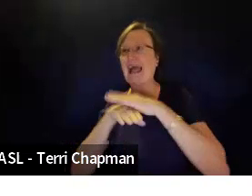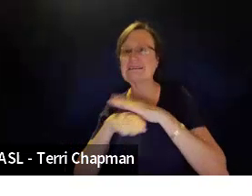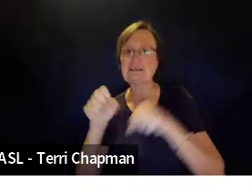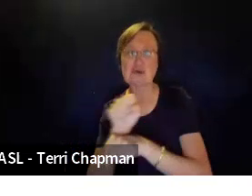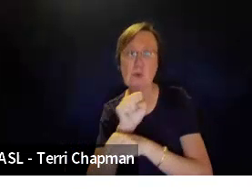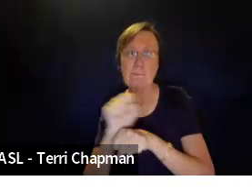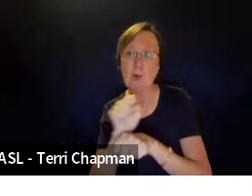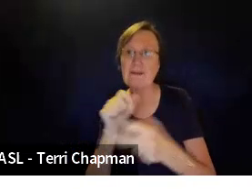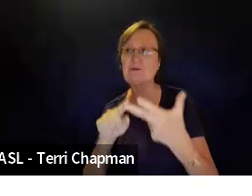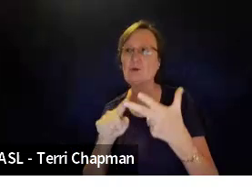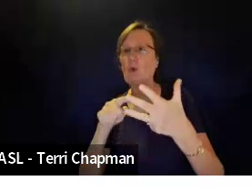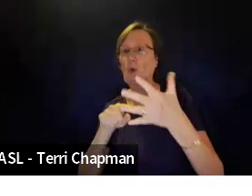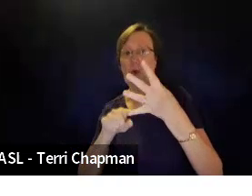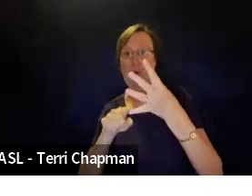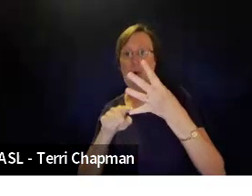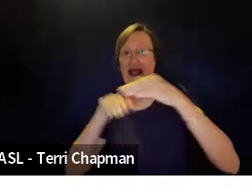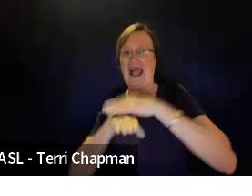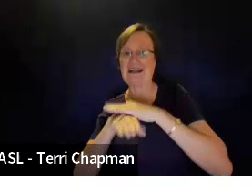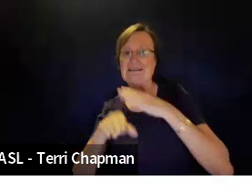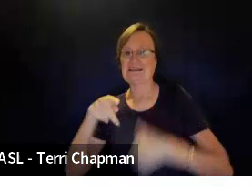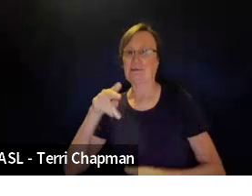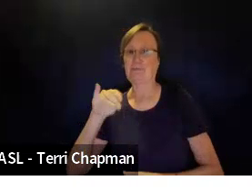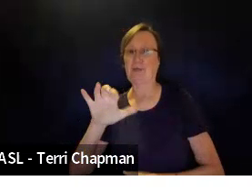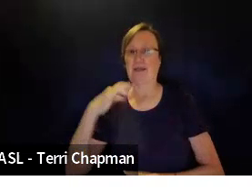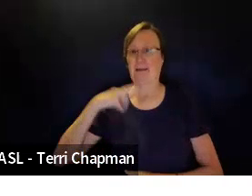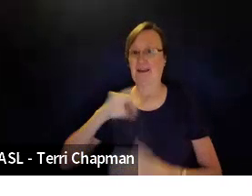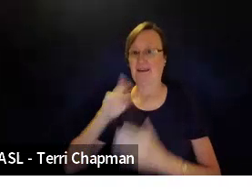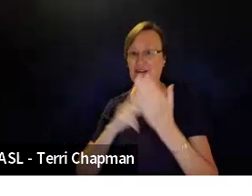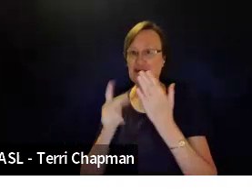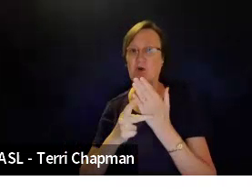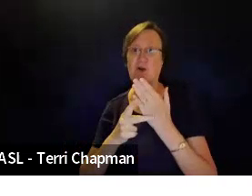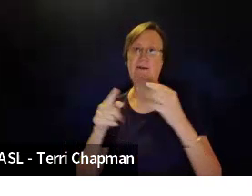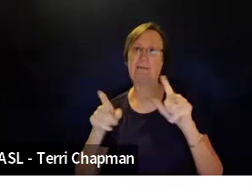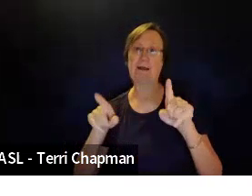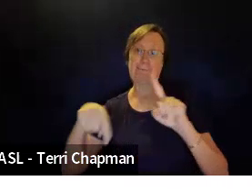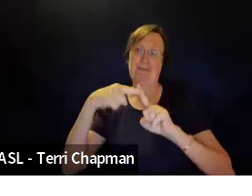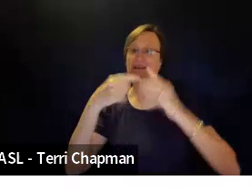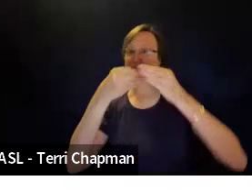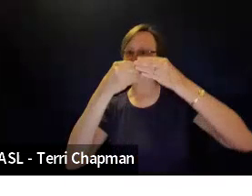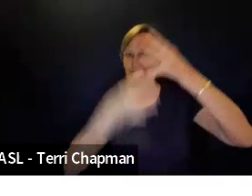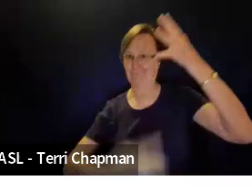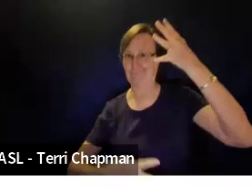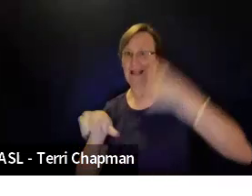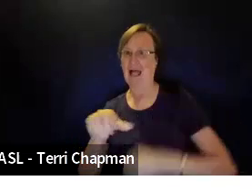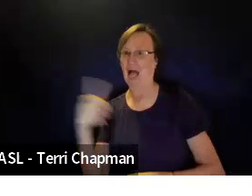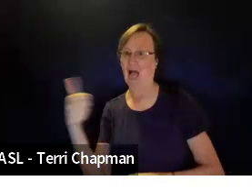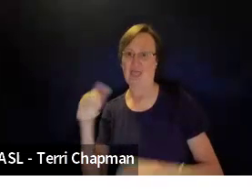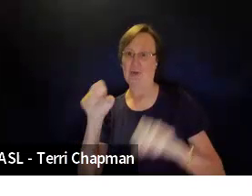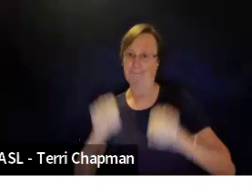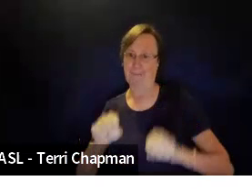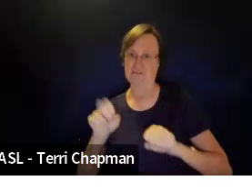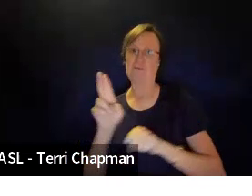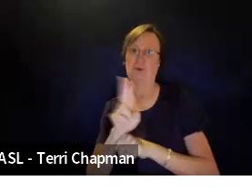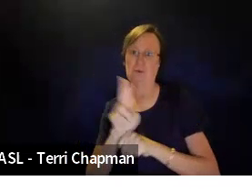or in relation to access to public benefits programs, as well as a myriad number of other applications possible for